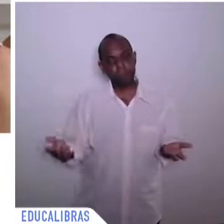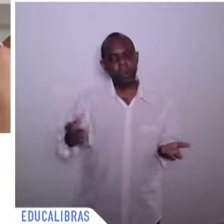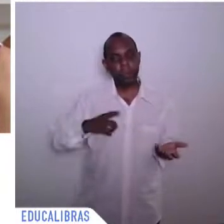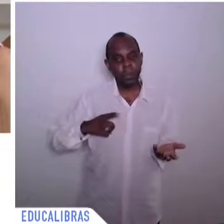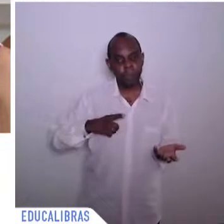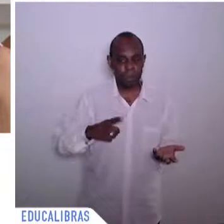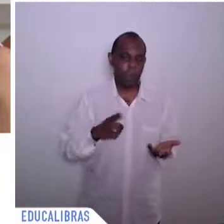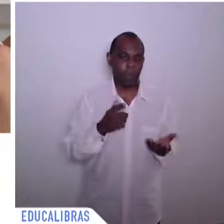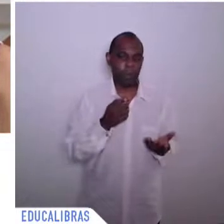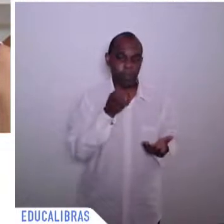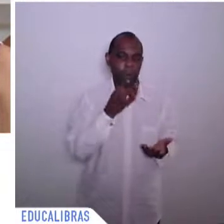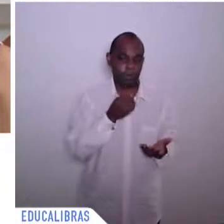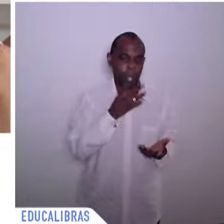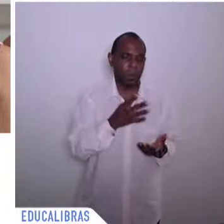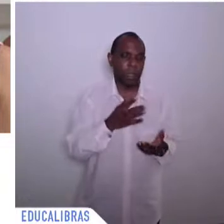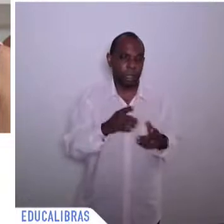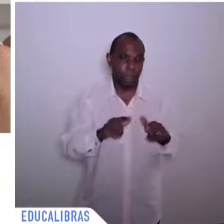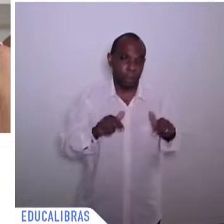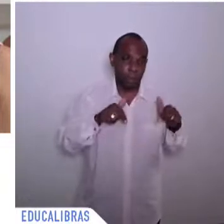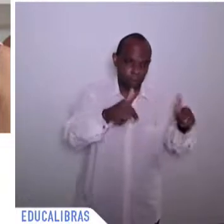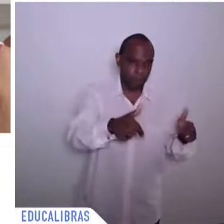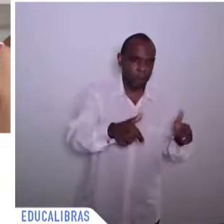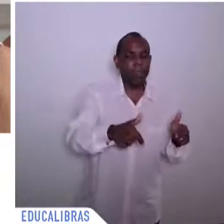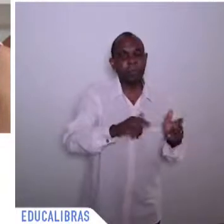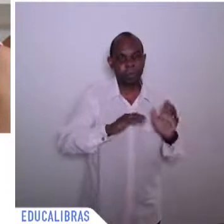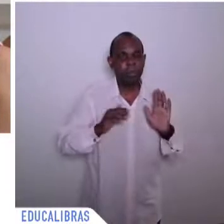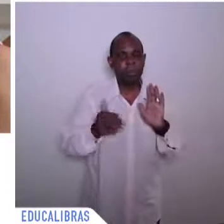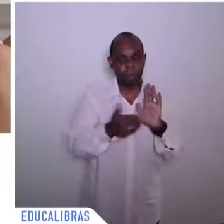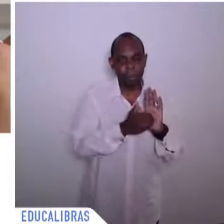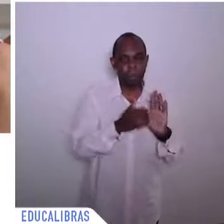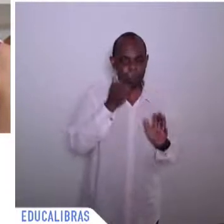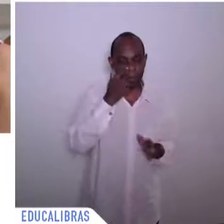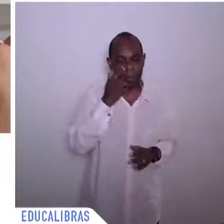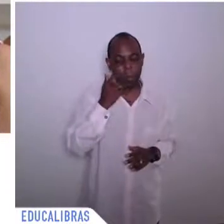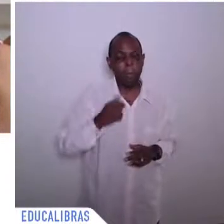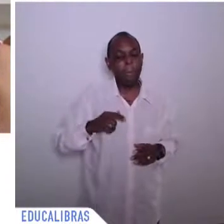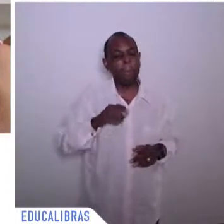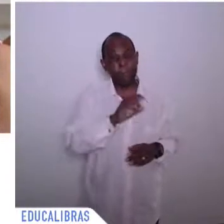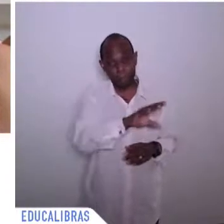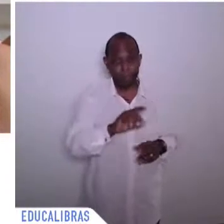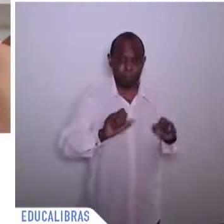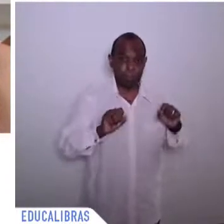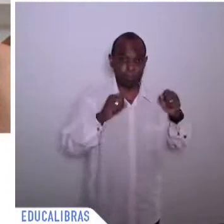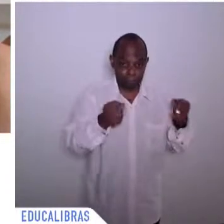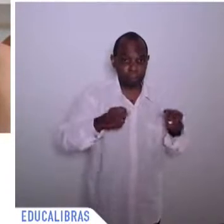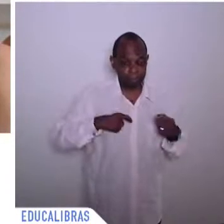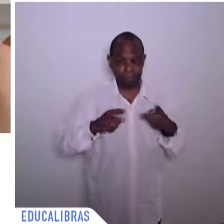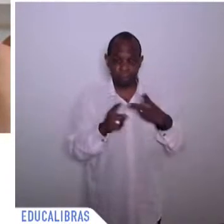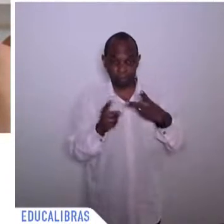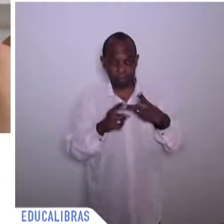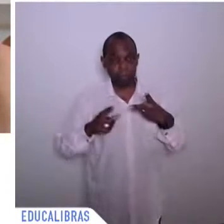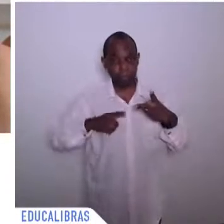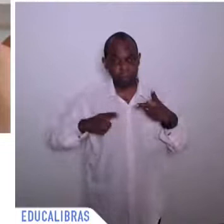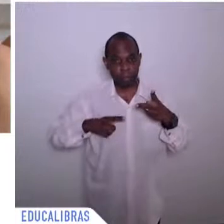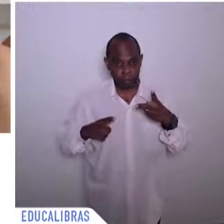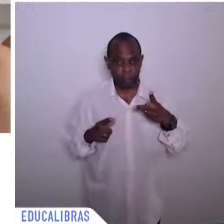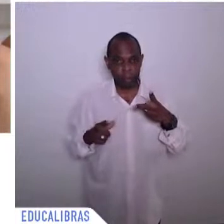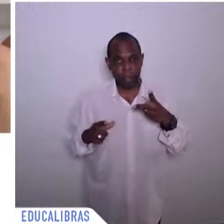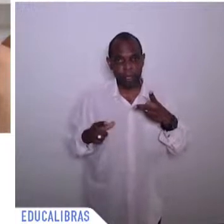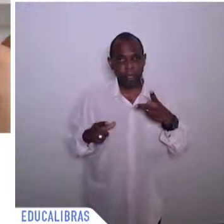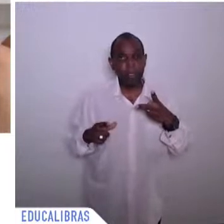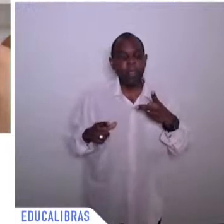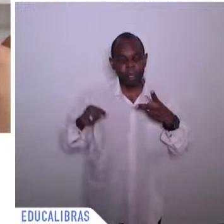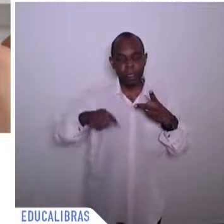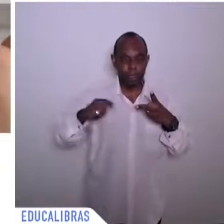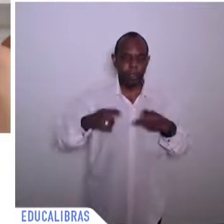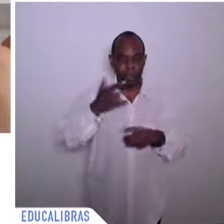today. So I'm very happy to see an initiative like this by the students and alumni. And also, I